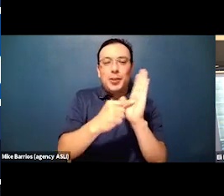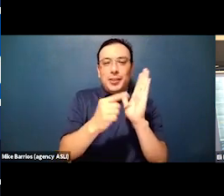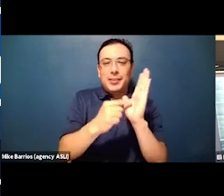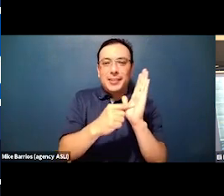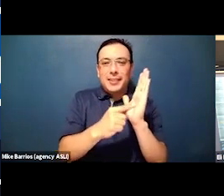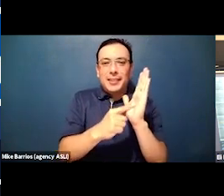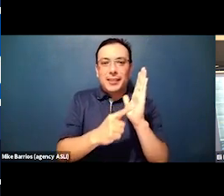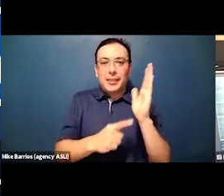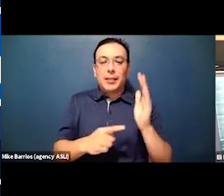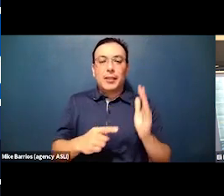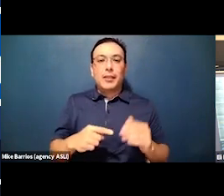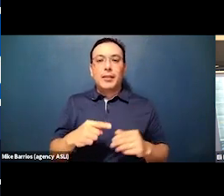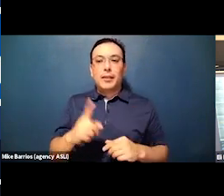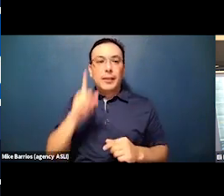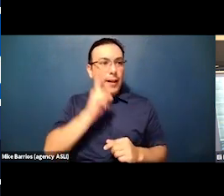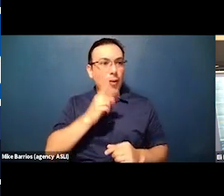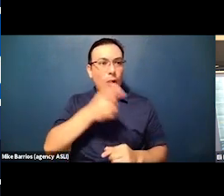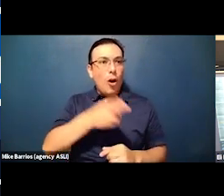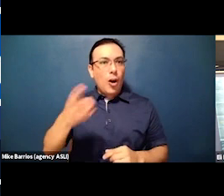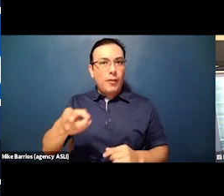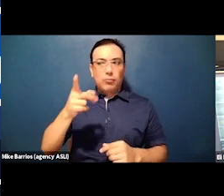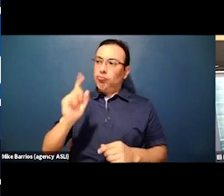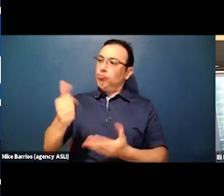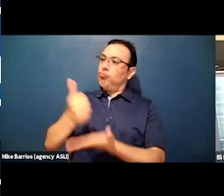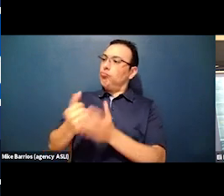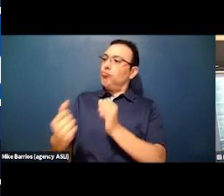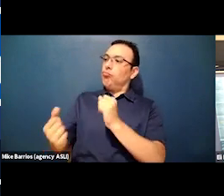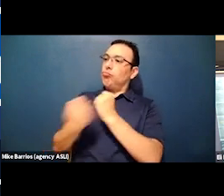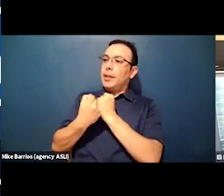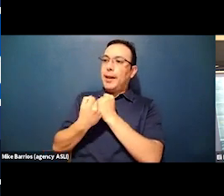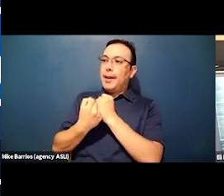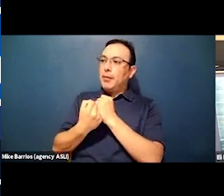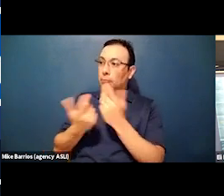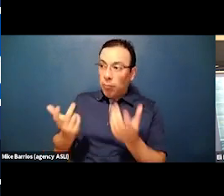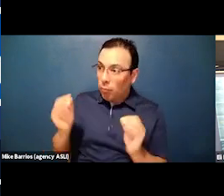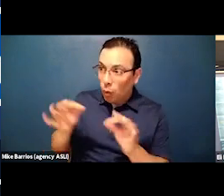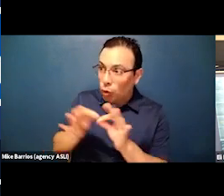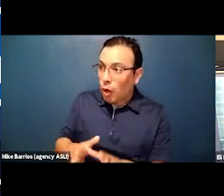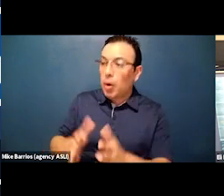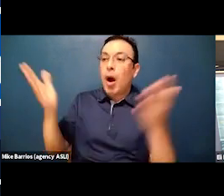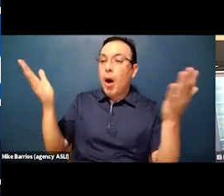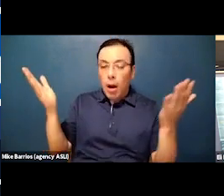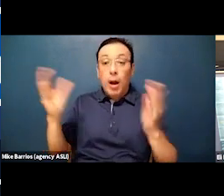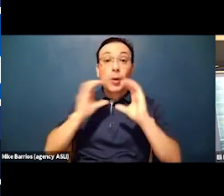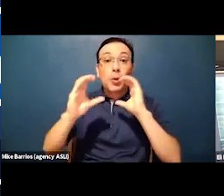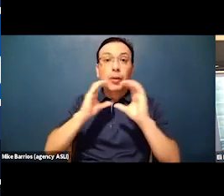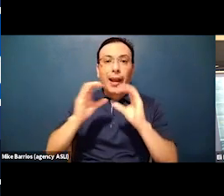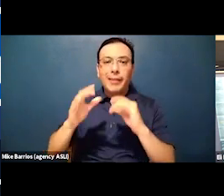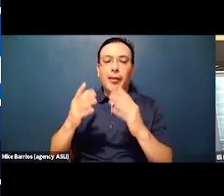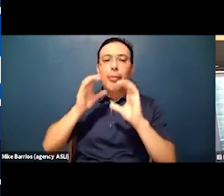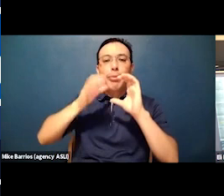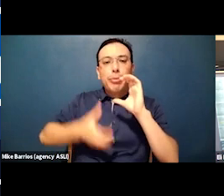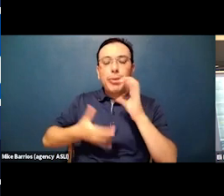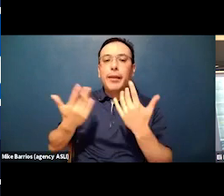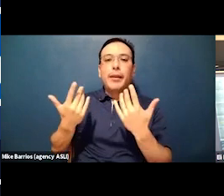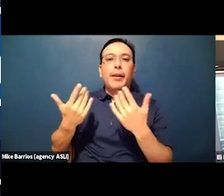were deaf or hard of hearing, and now there's a lag in communication, right? Something like that could easily